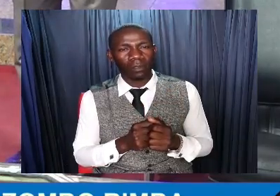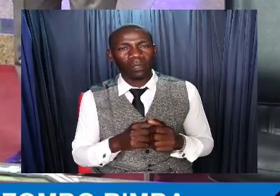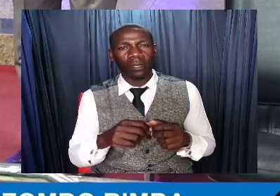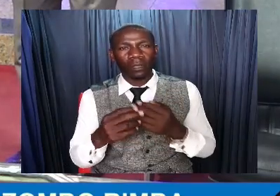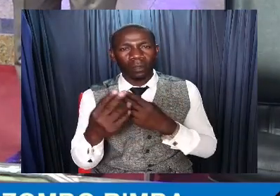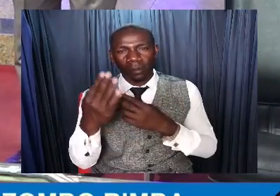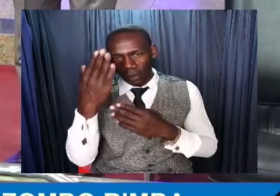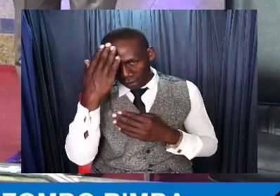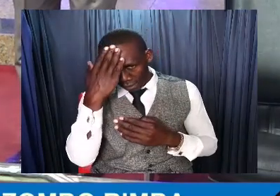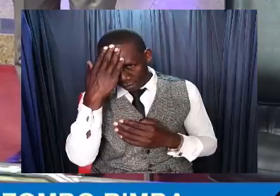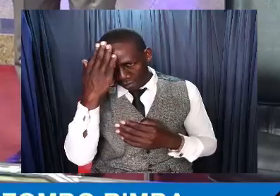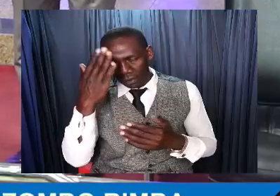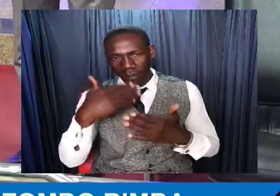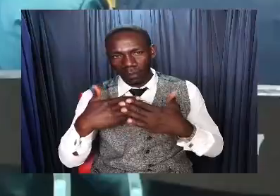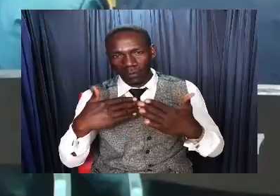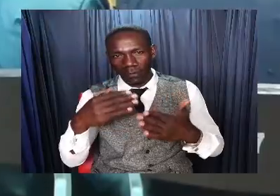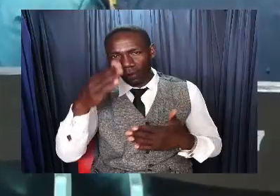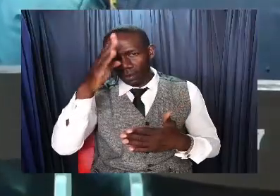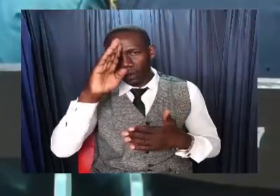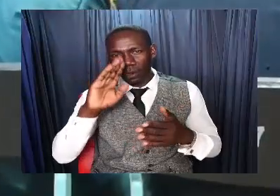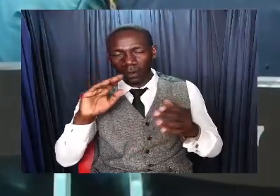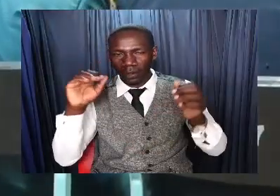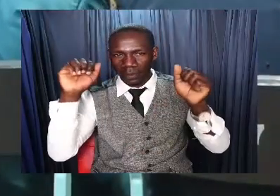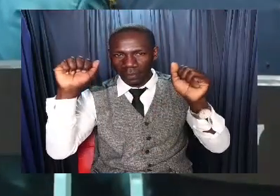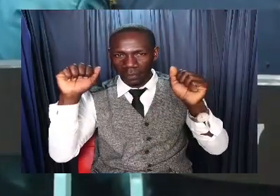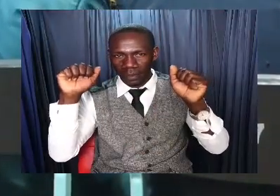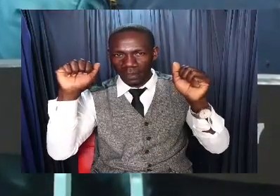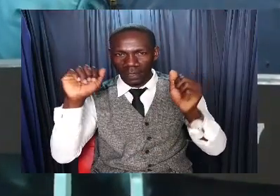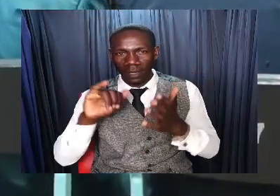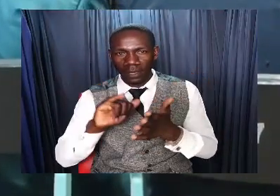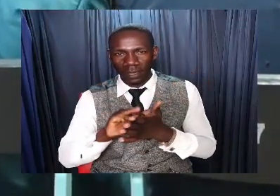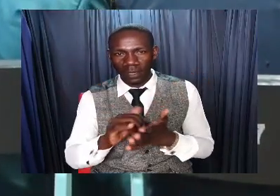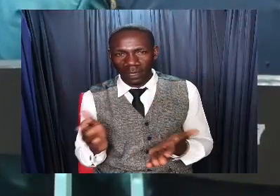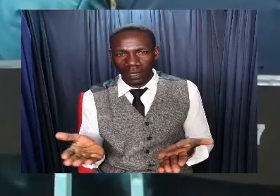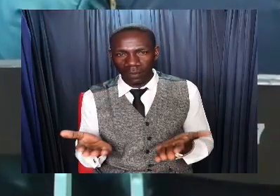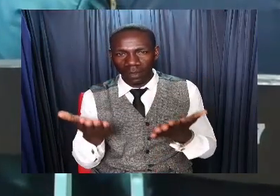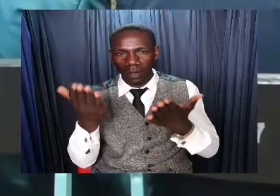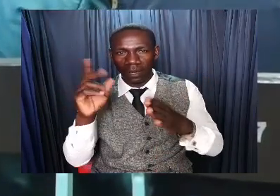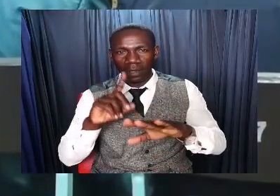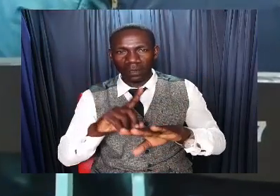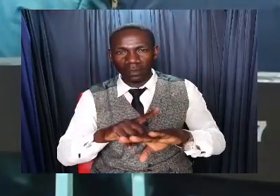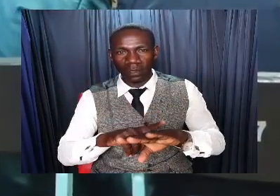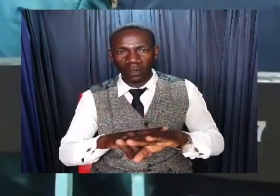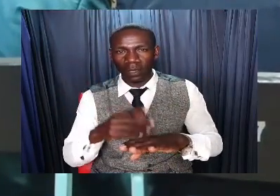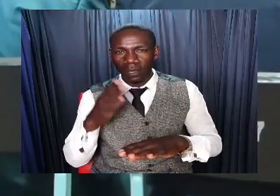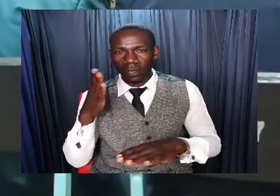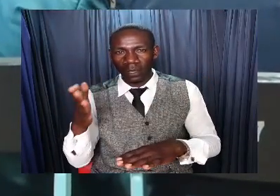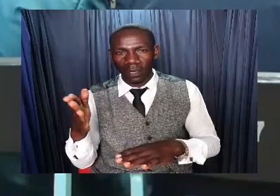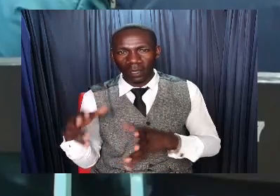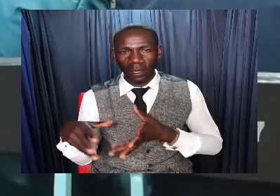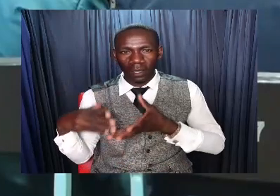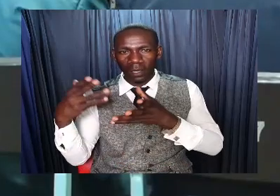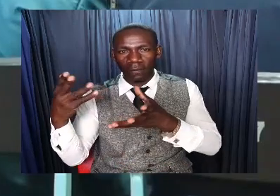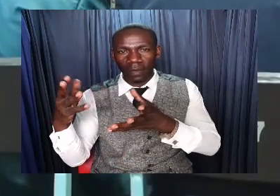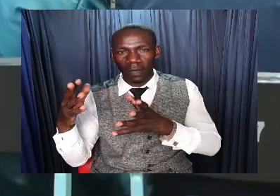Basi nyenyekeeni chini ya mkono wa Mungu ulio hodari ili awakweze kwa wakati wake. Huku mkimtwika